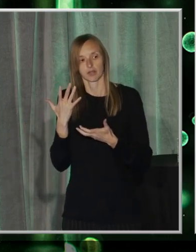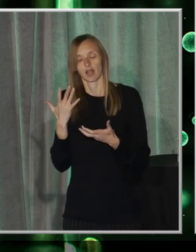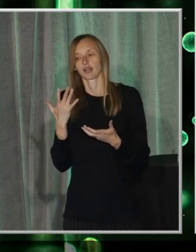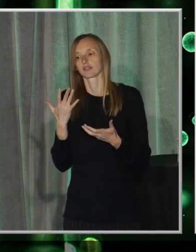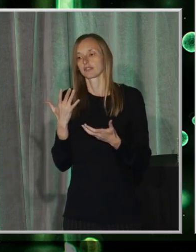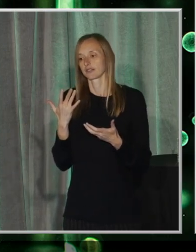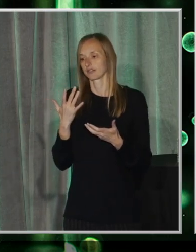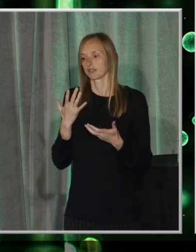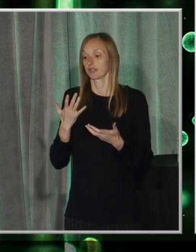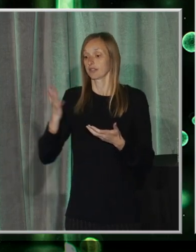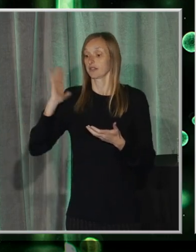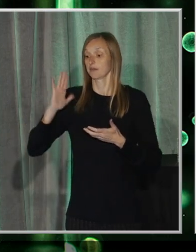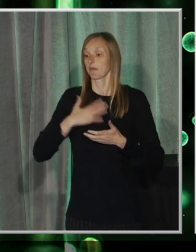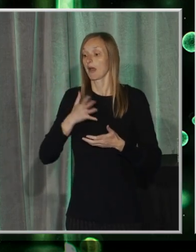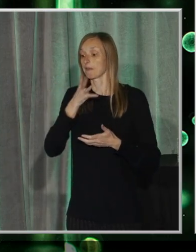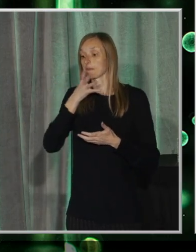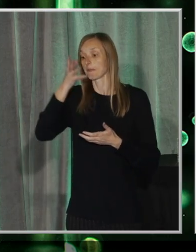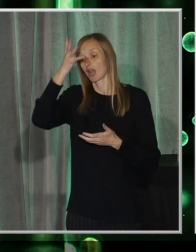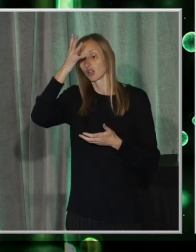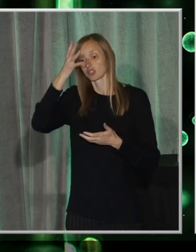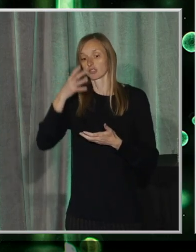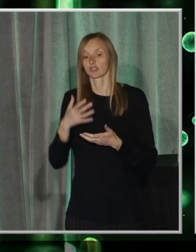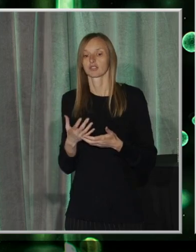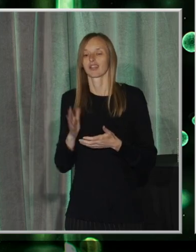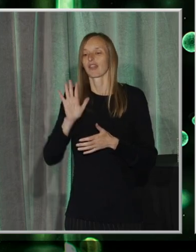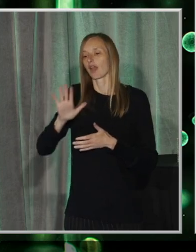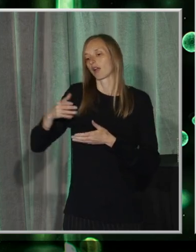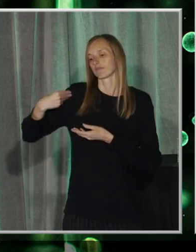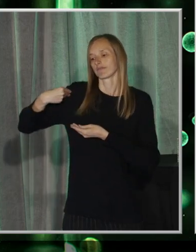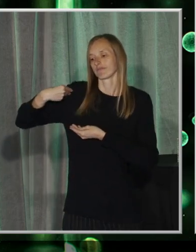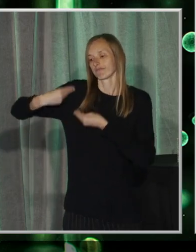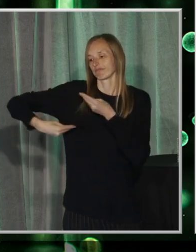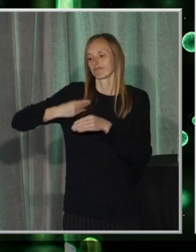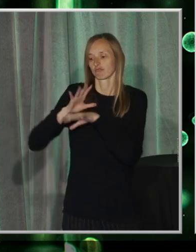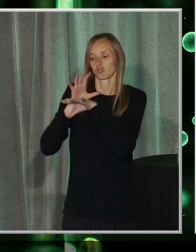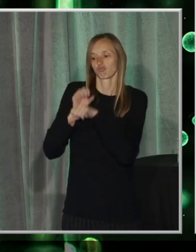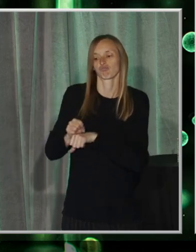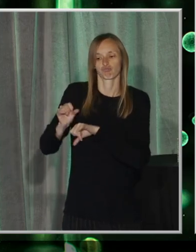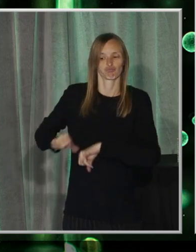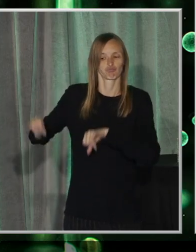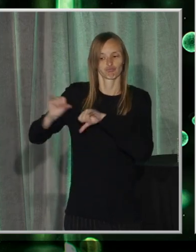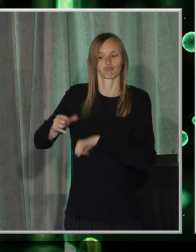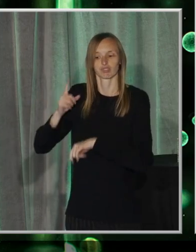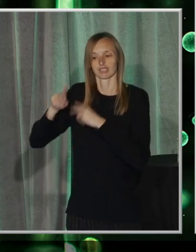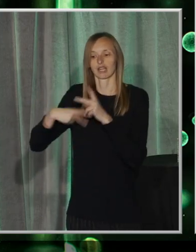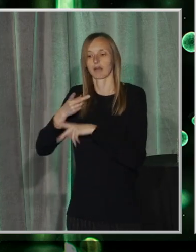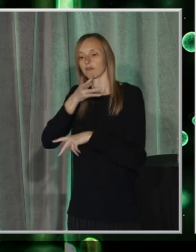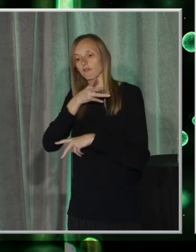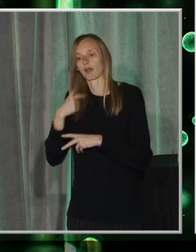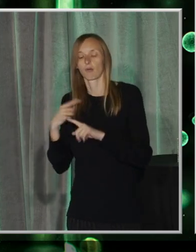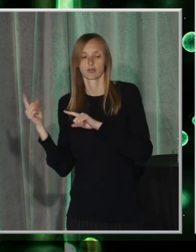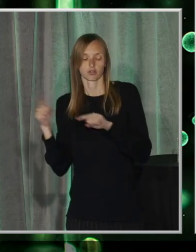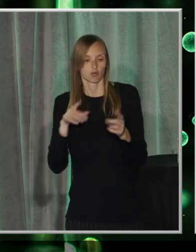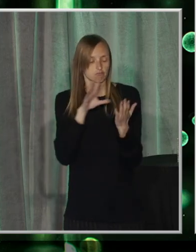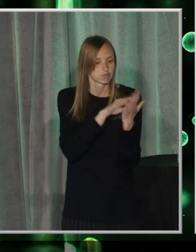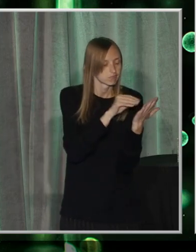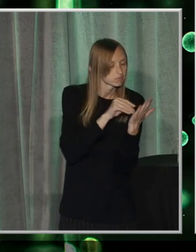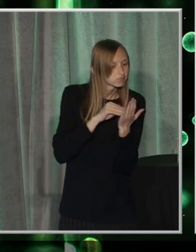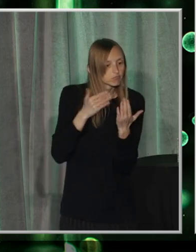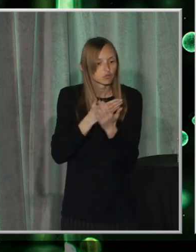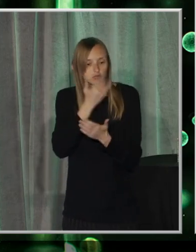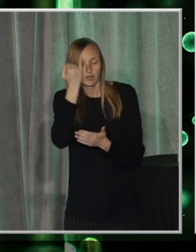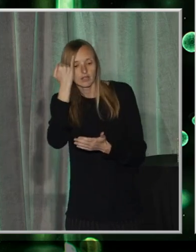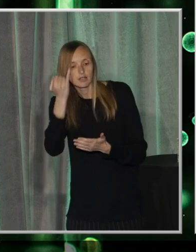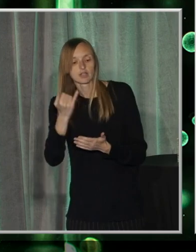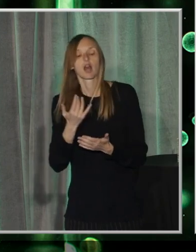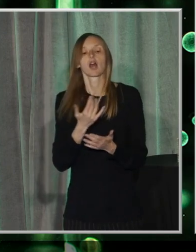my parents were doing was kind of traditional. But I wanted to go and gain the skills and come back in my community,